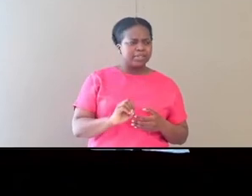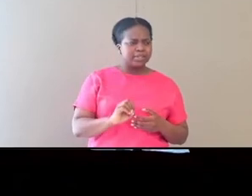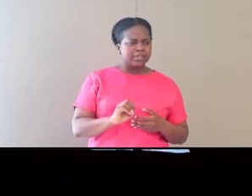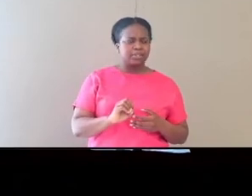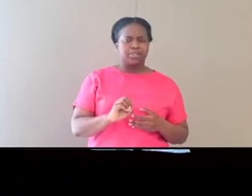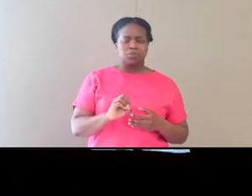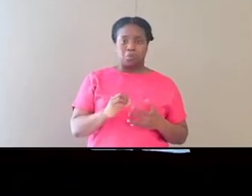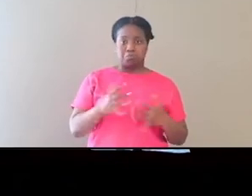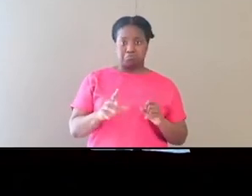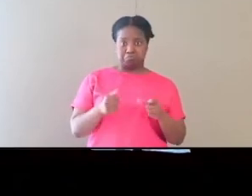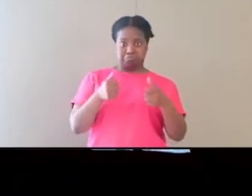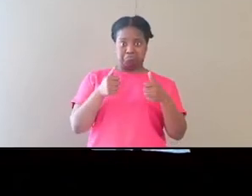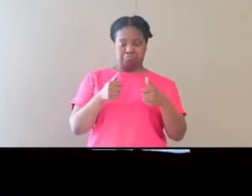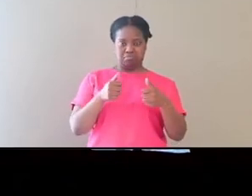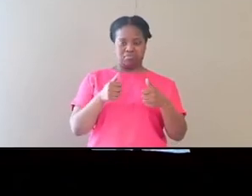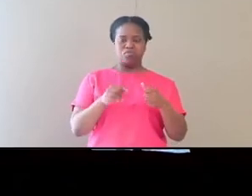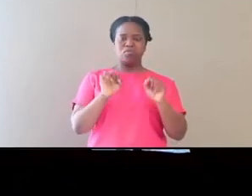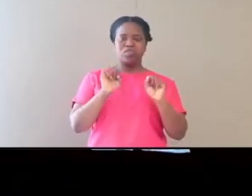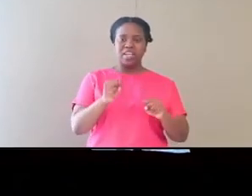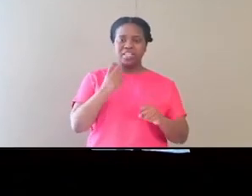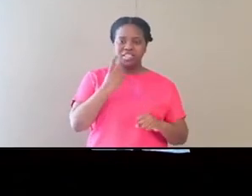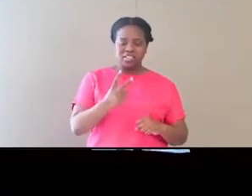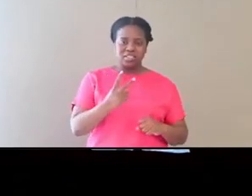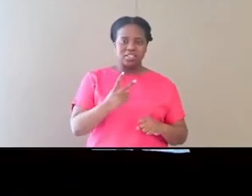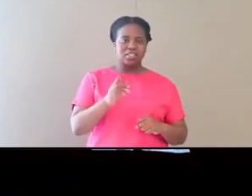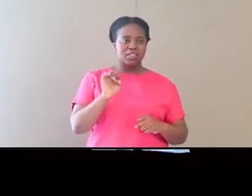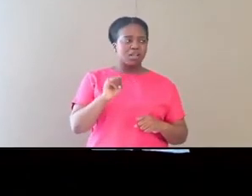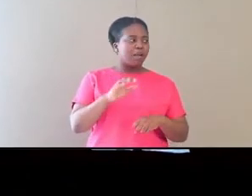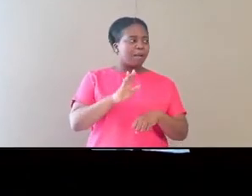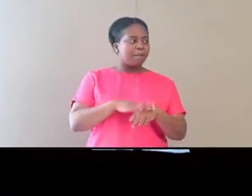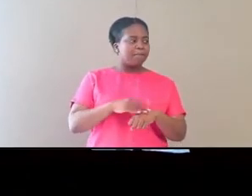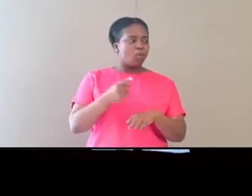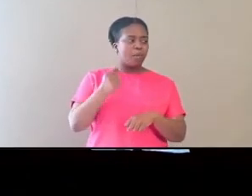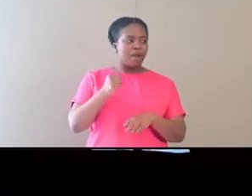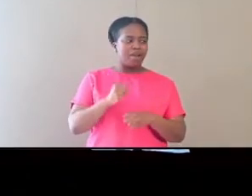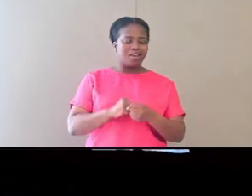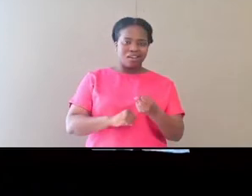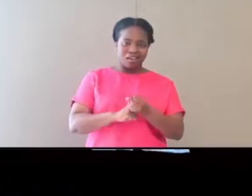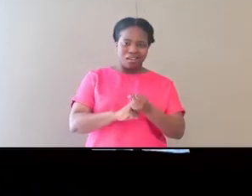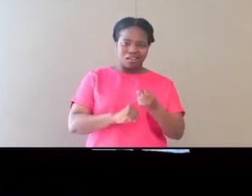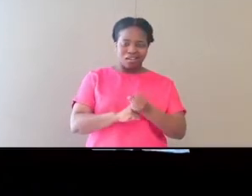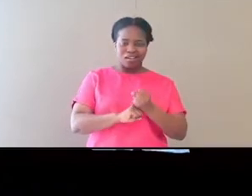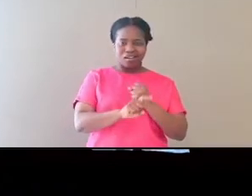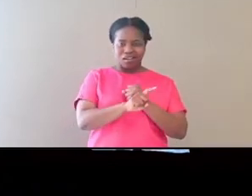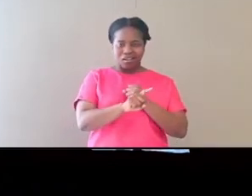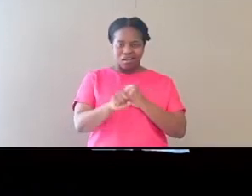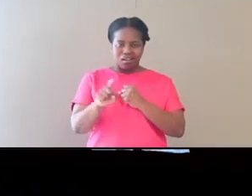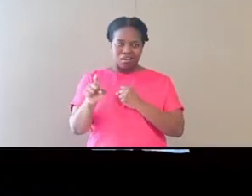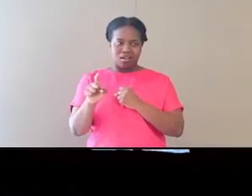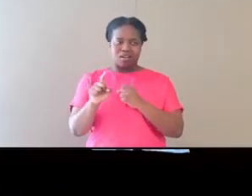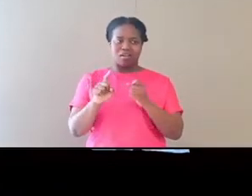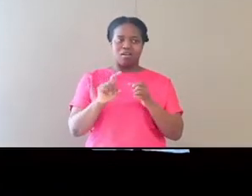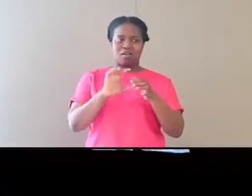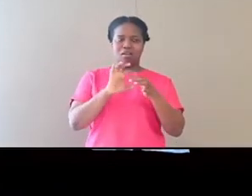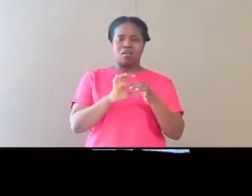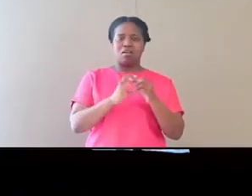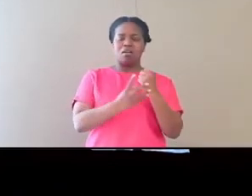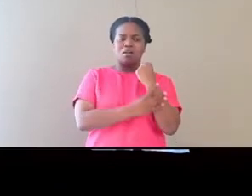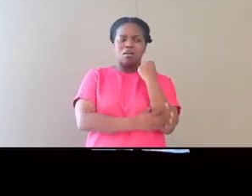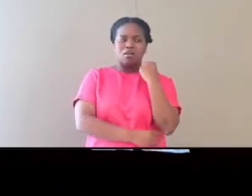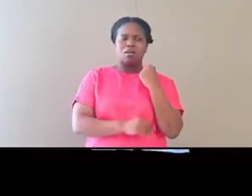phenomenal. So you can see by pumping more money into poor households with children, you reduce that